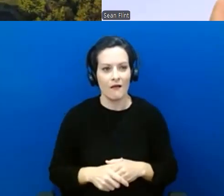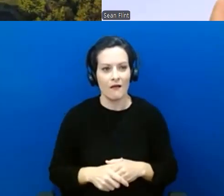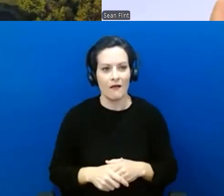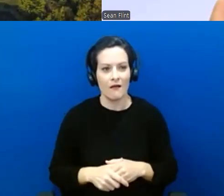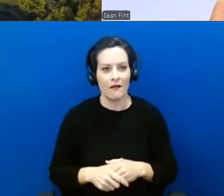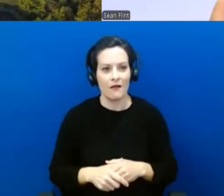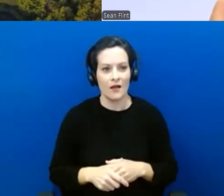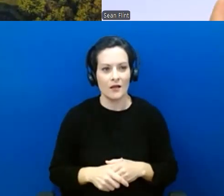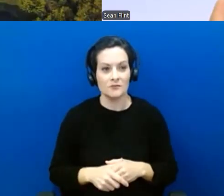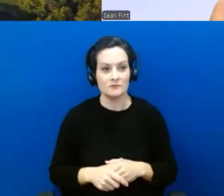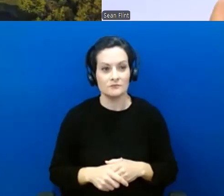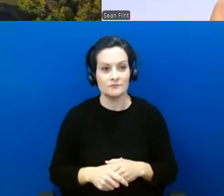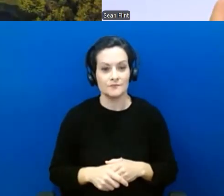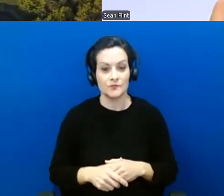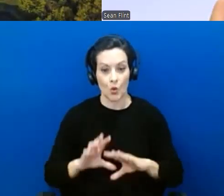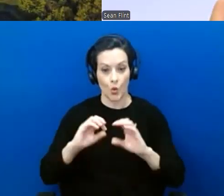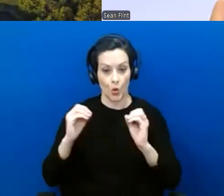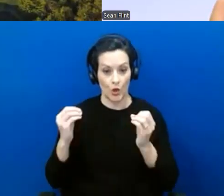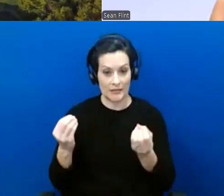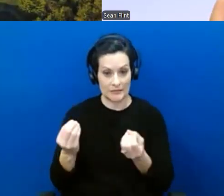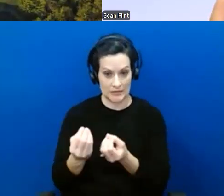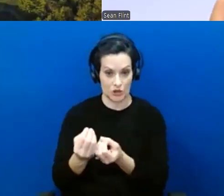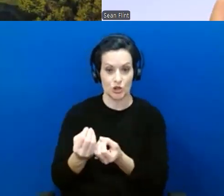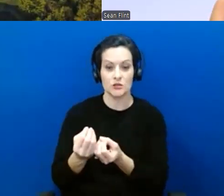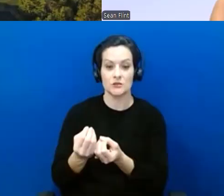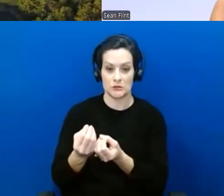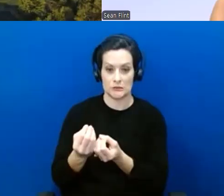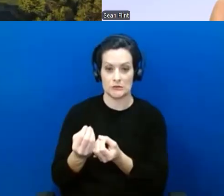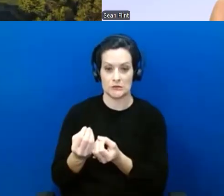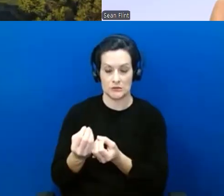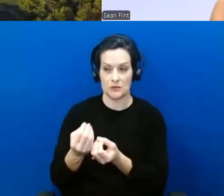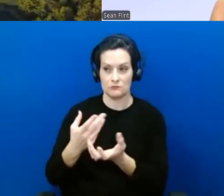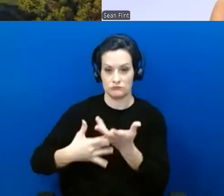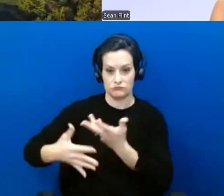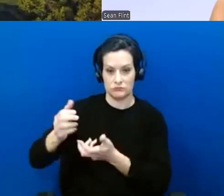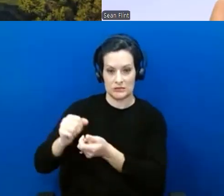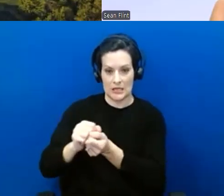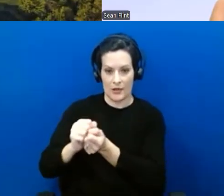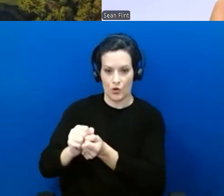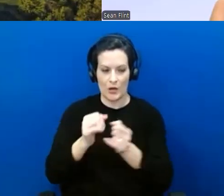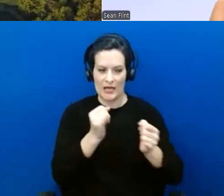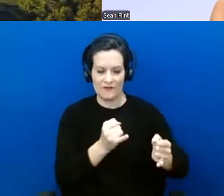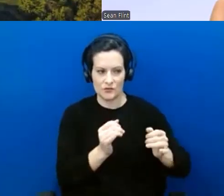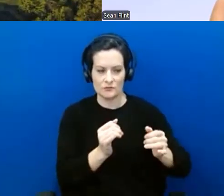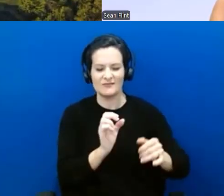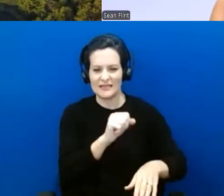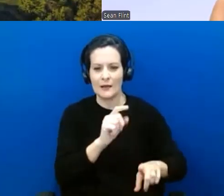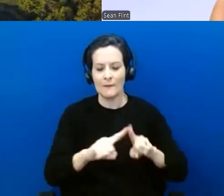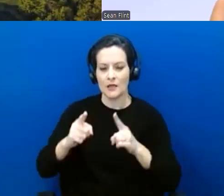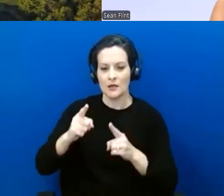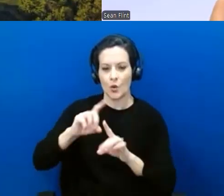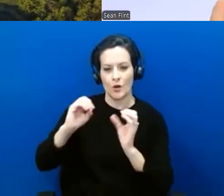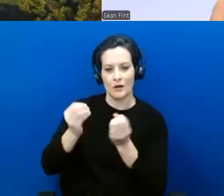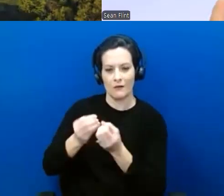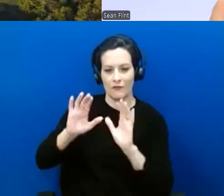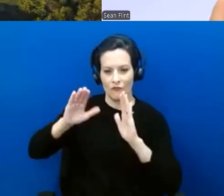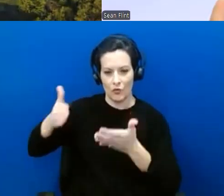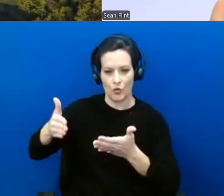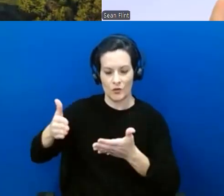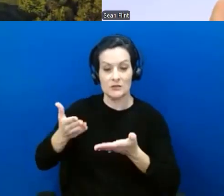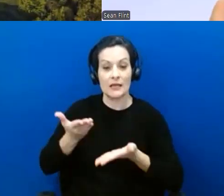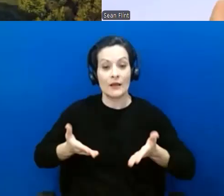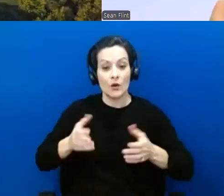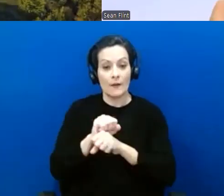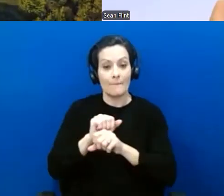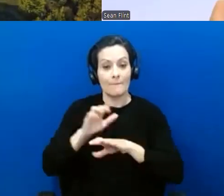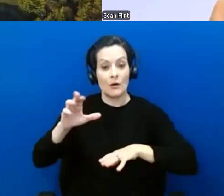interacting with organizations rather than individuals really helps. So in Vermont here, we have, like, for mountain biking, a bunch of chapters